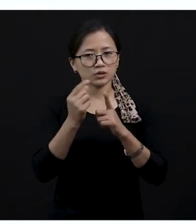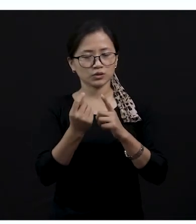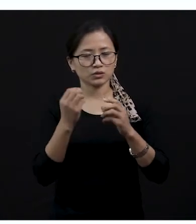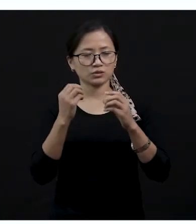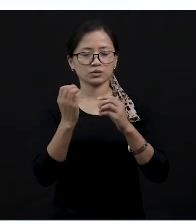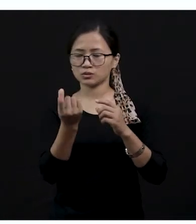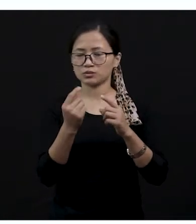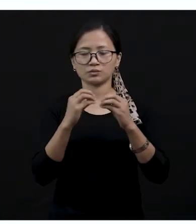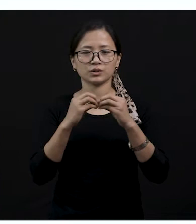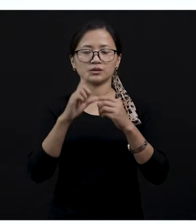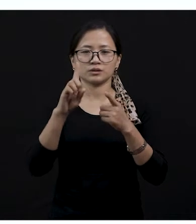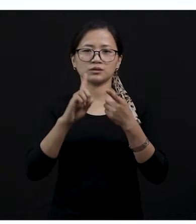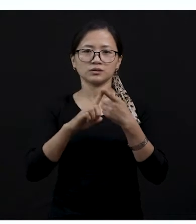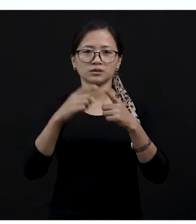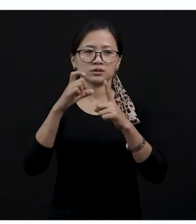up,